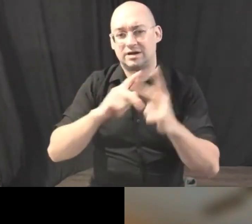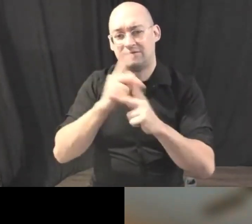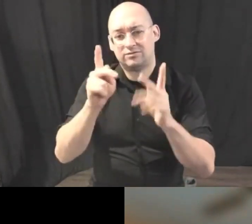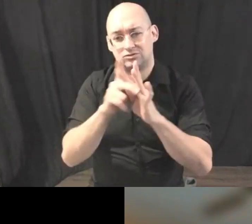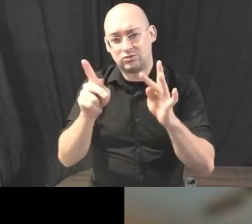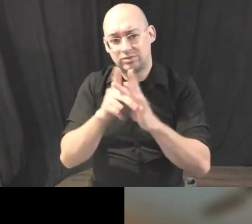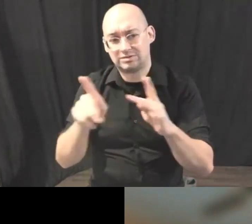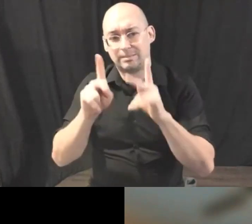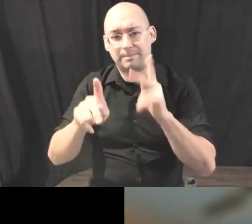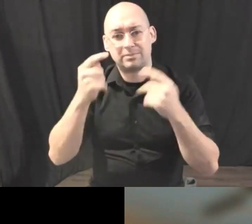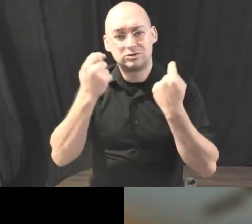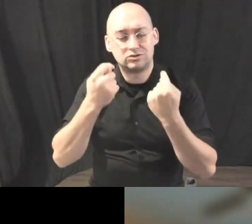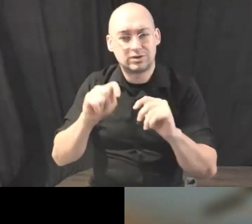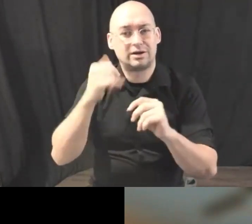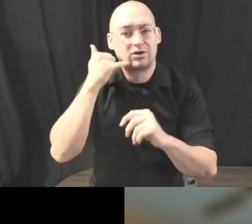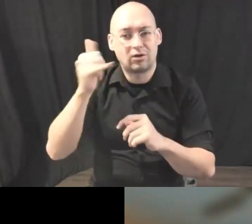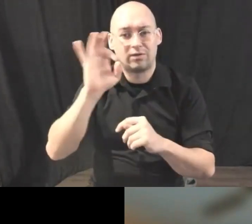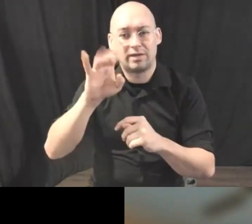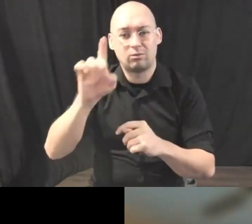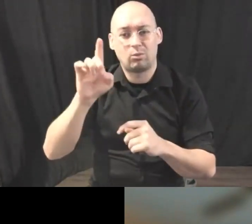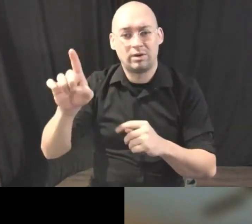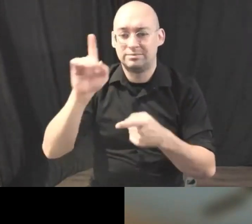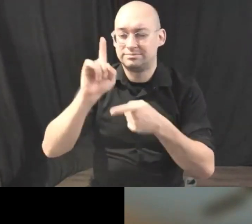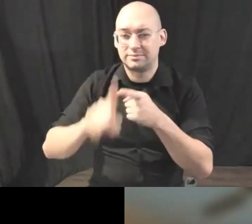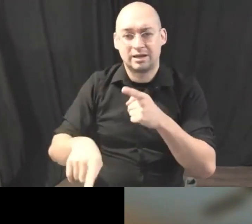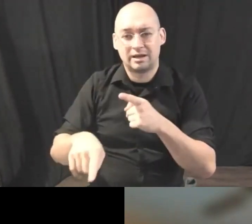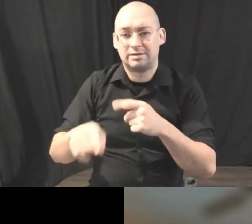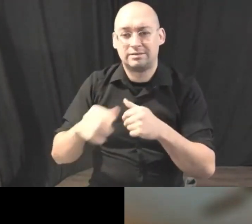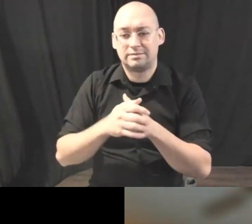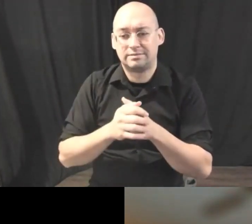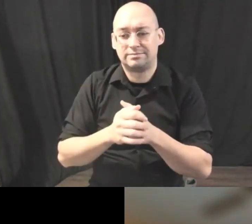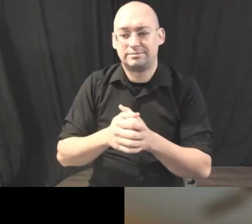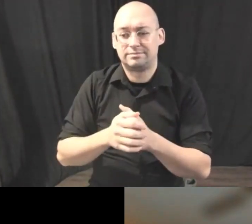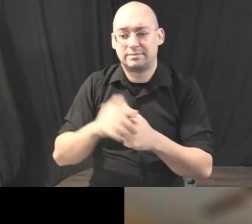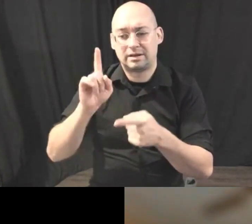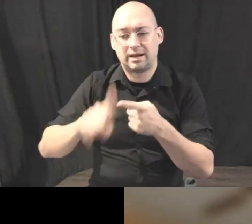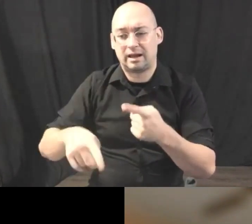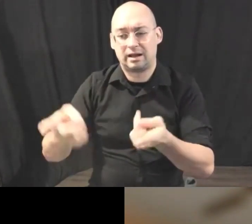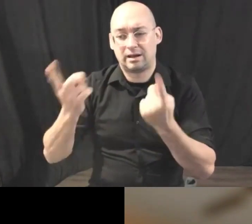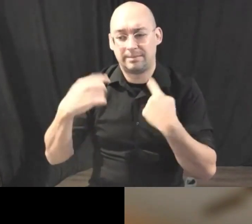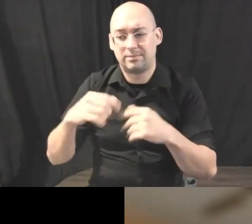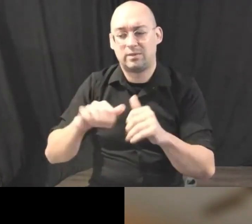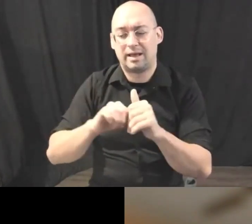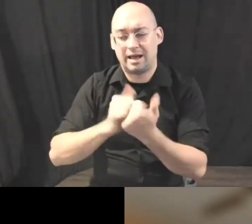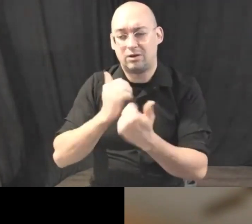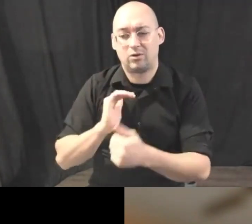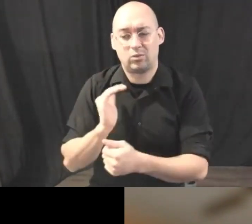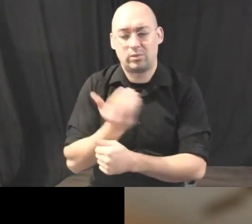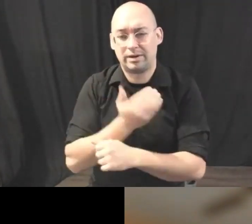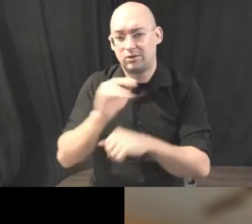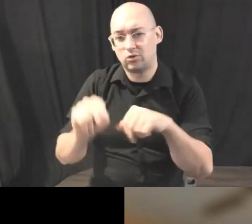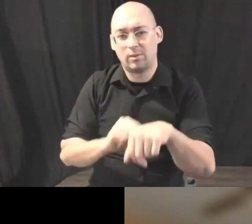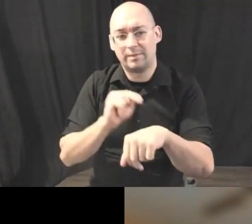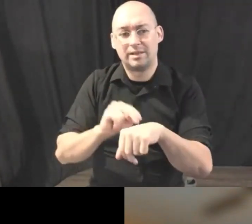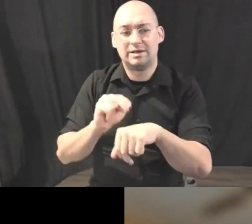trying to call 911 in this magnitude is not coming in time. And so how do we normalize evacuation